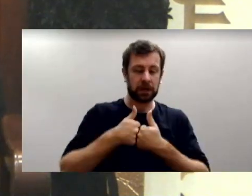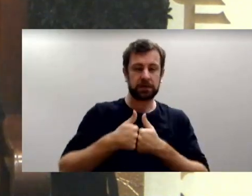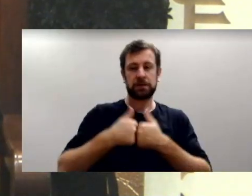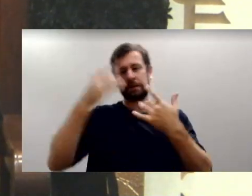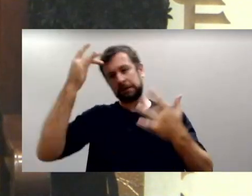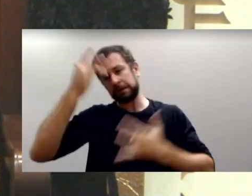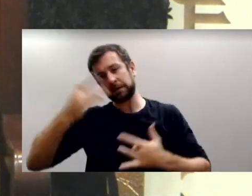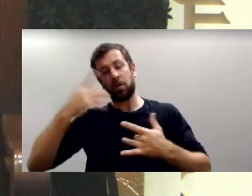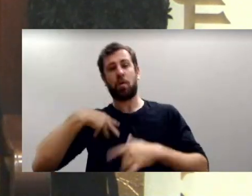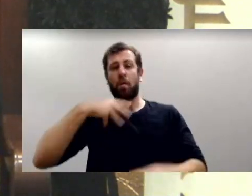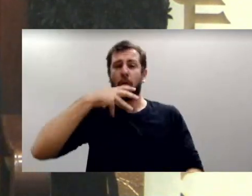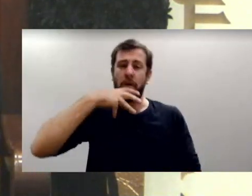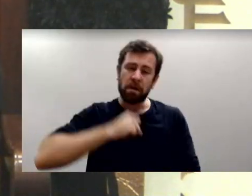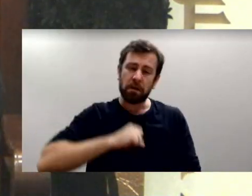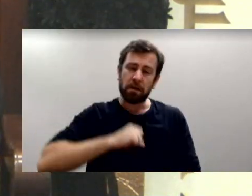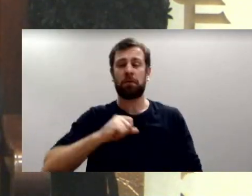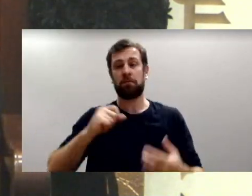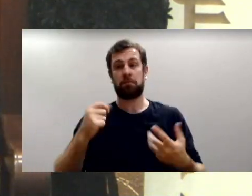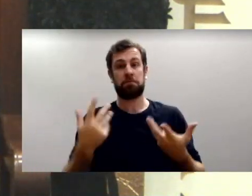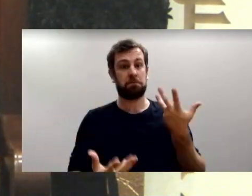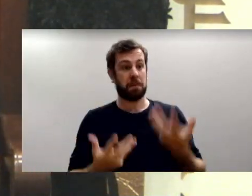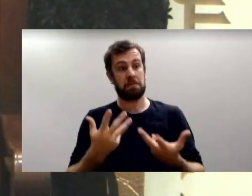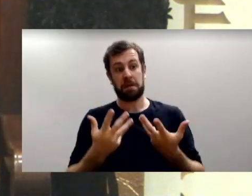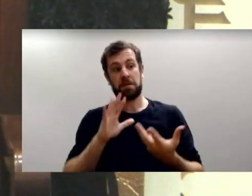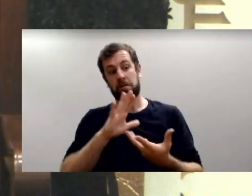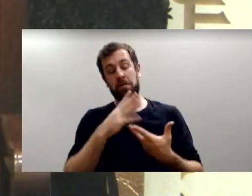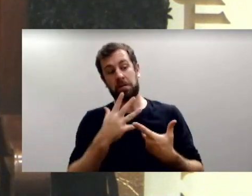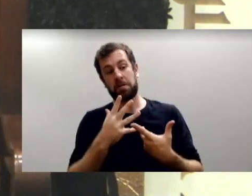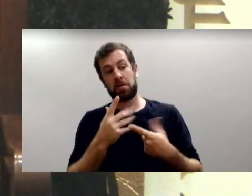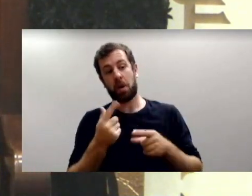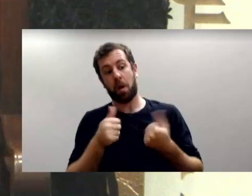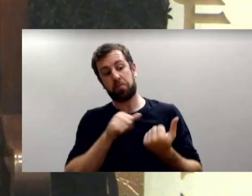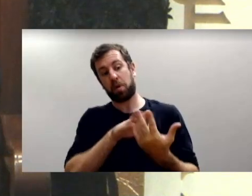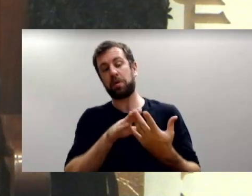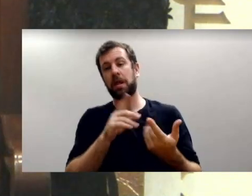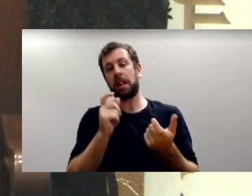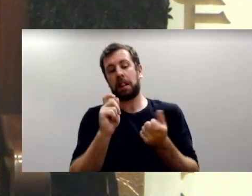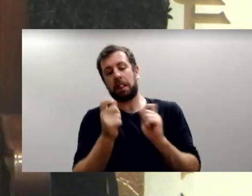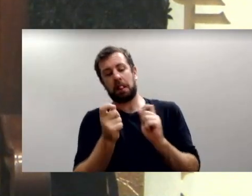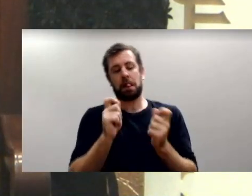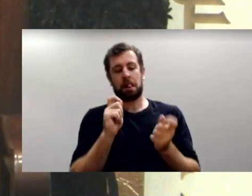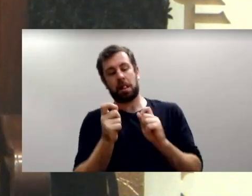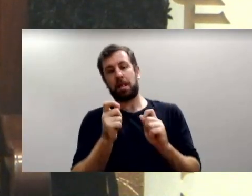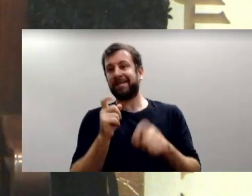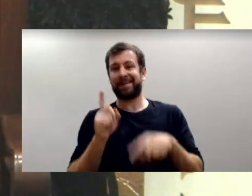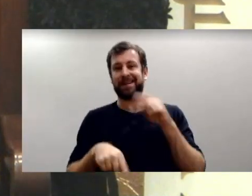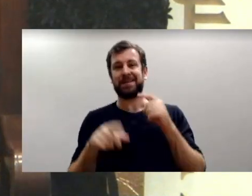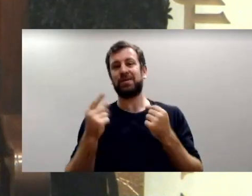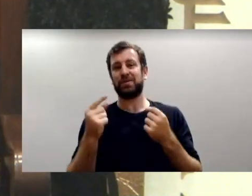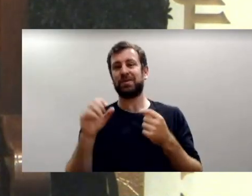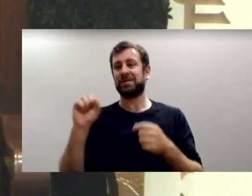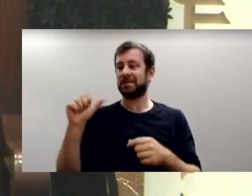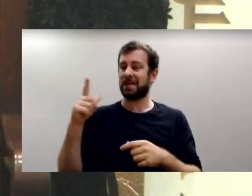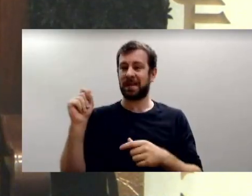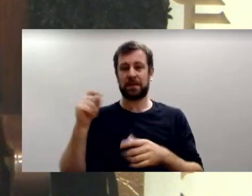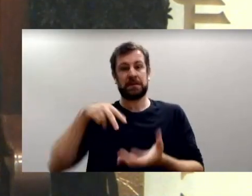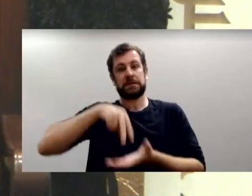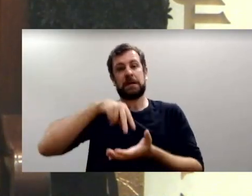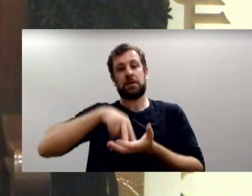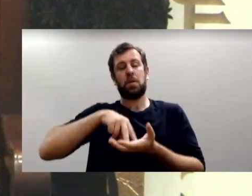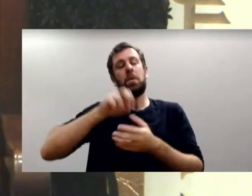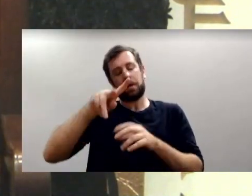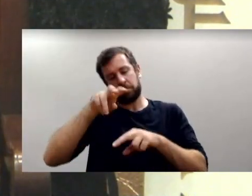old age, maybe the method would be modified. They cannot do the salat in the standing form, sit